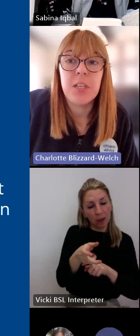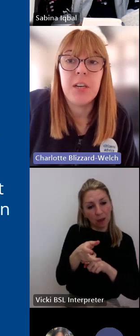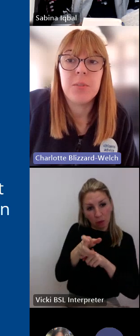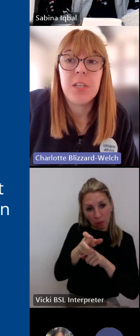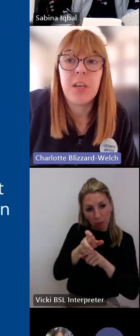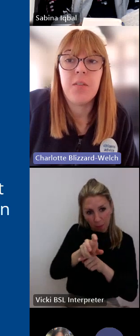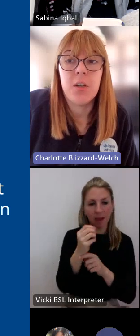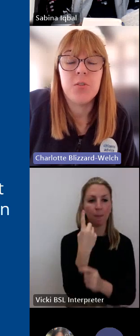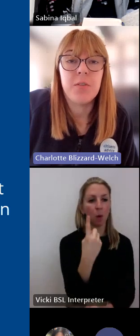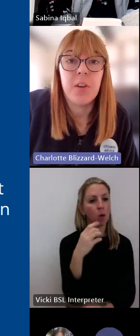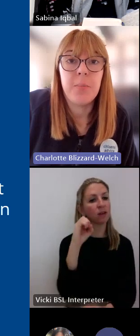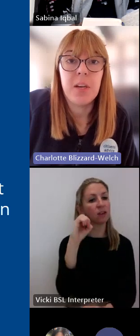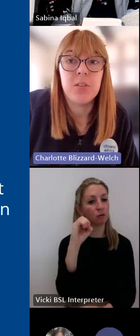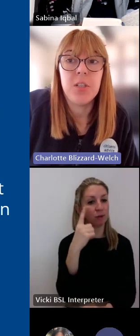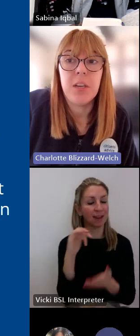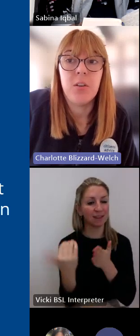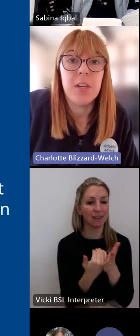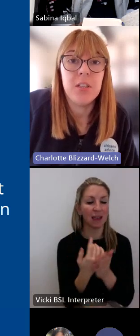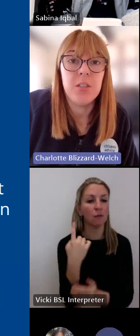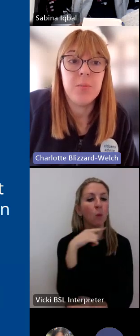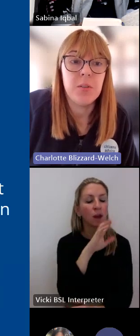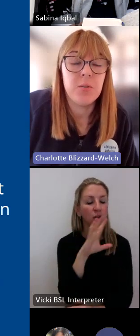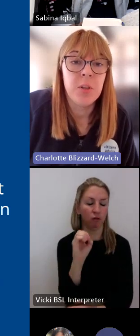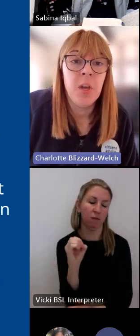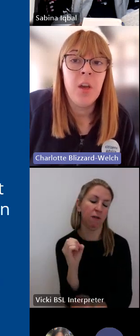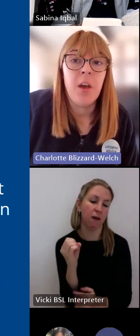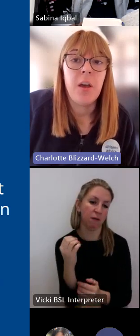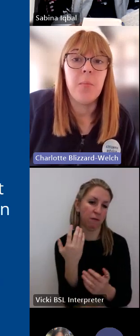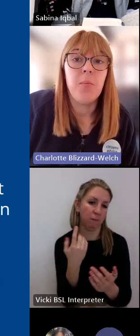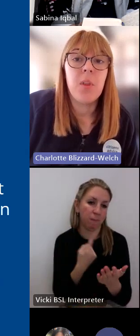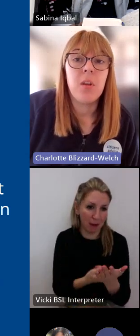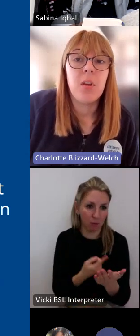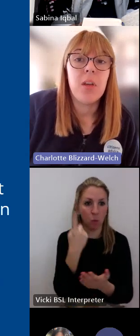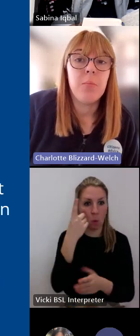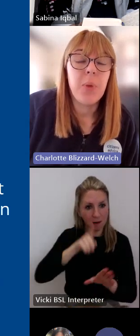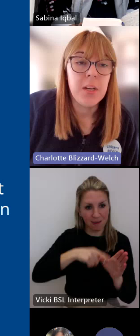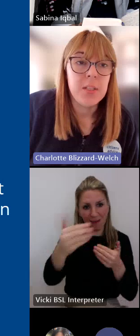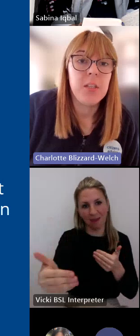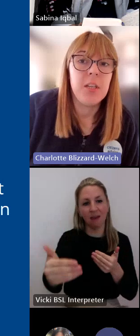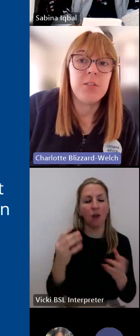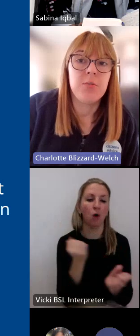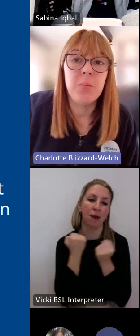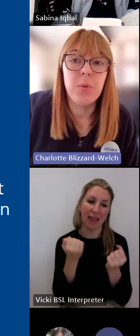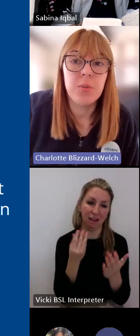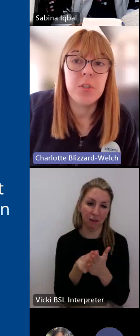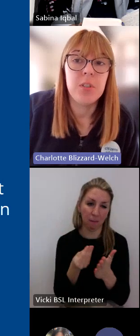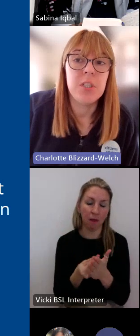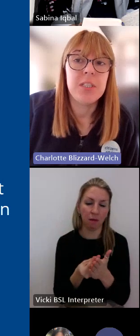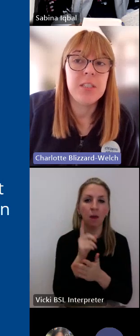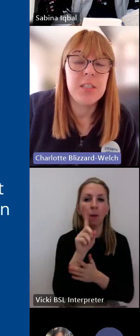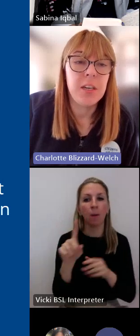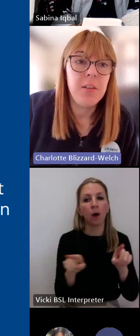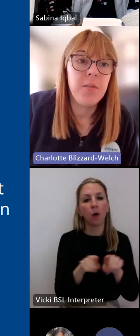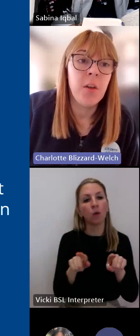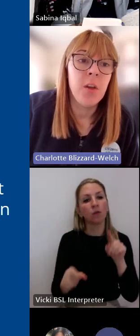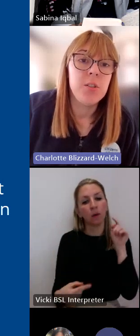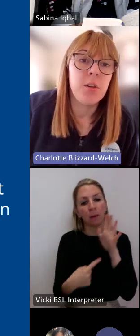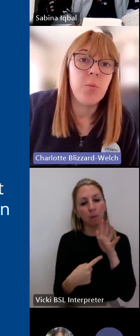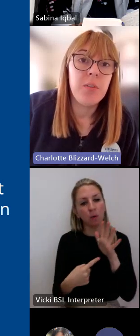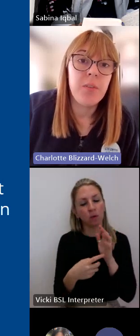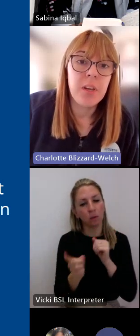degree can help save £105 a year on energy bills. but it's really important to stay